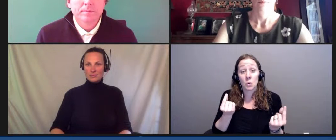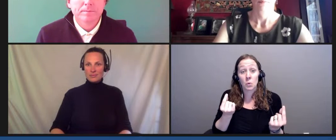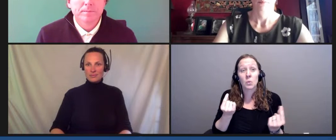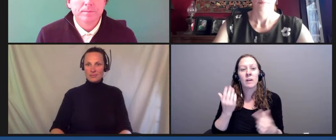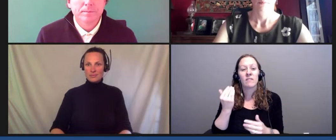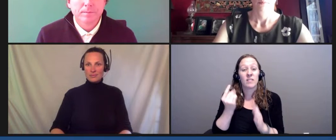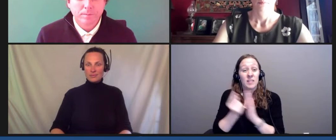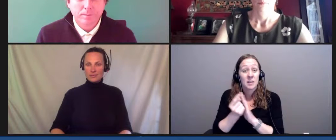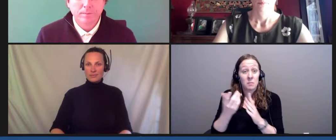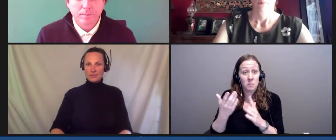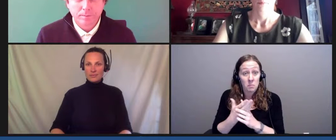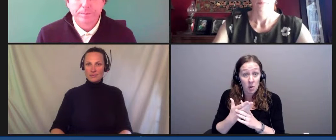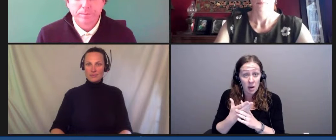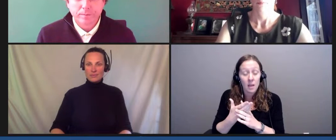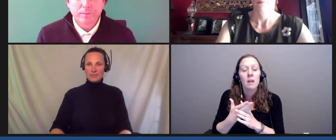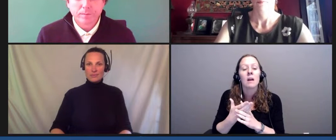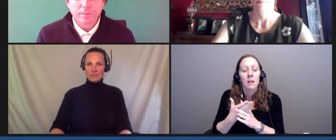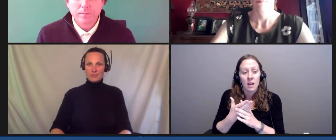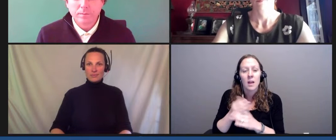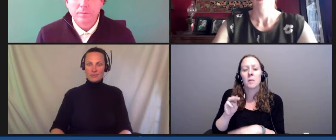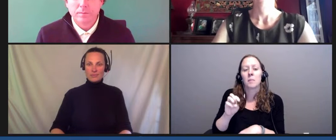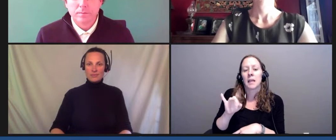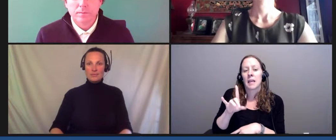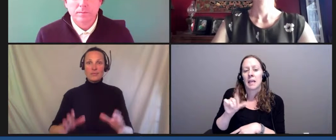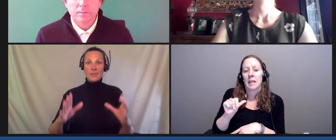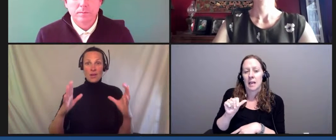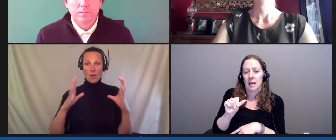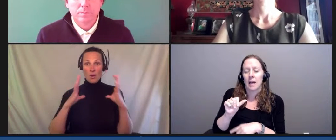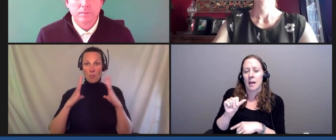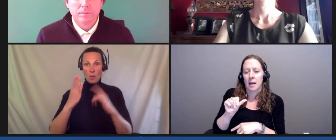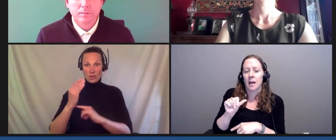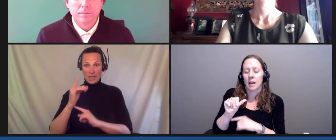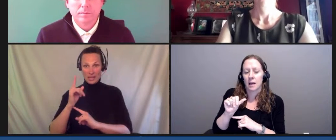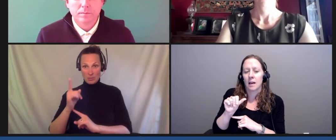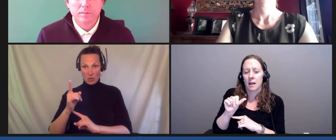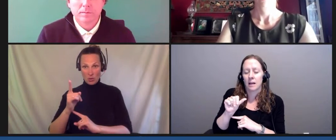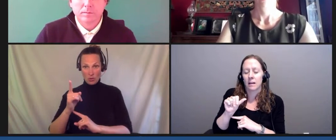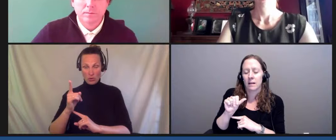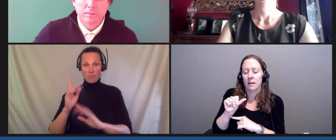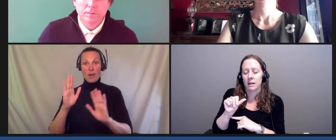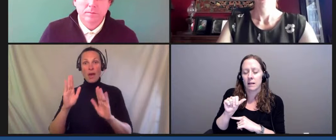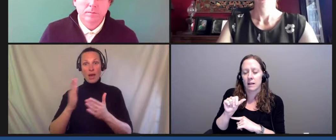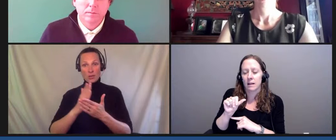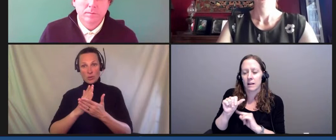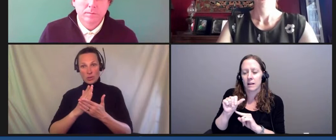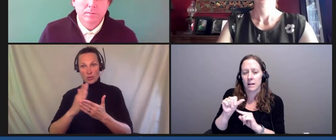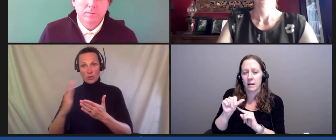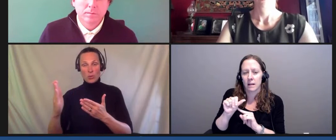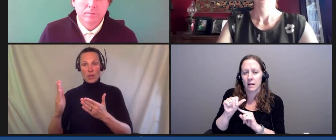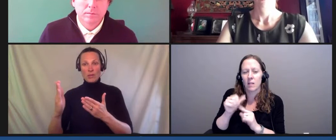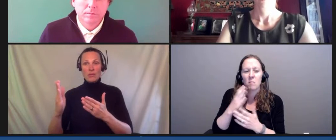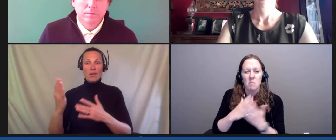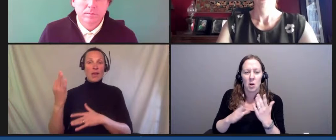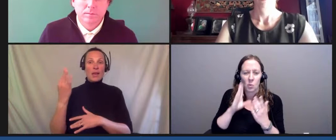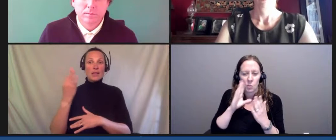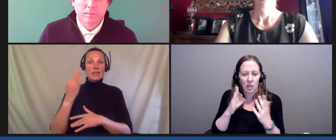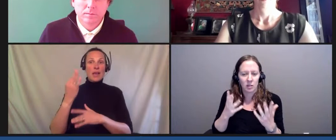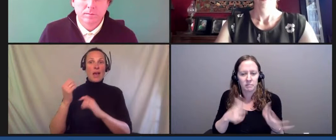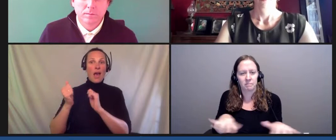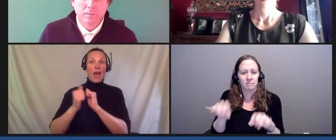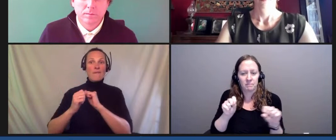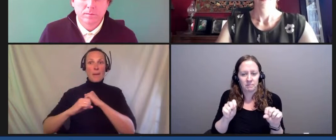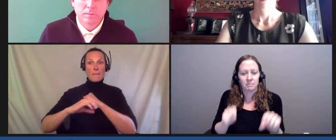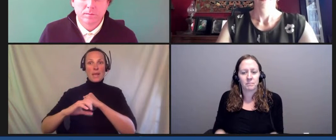come back for the media availability. Alors, ceci conclut notre séance virtuelle technique. Pour